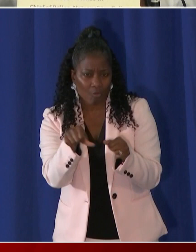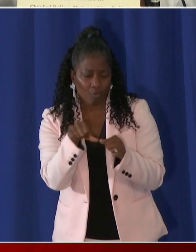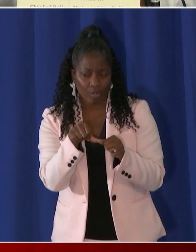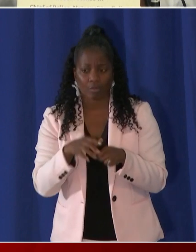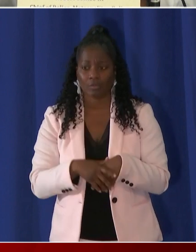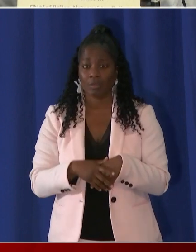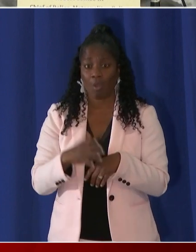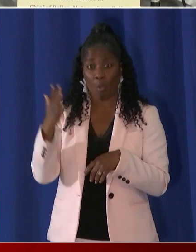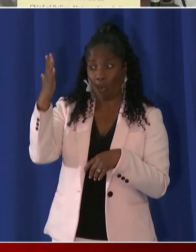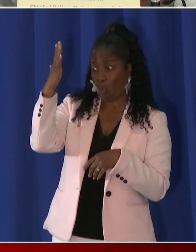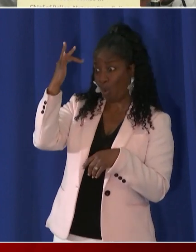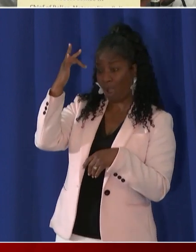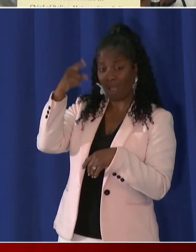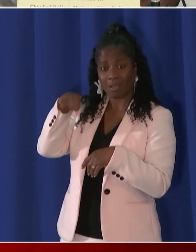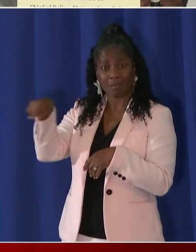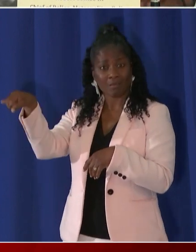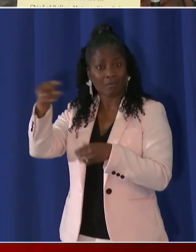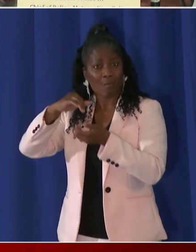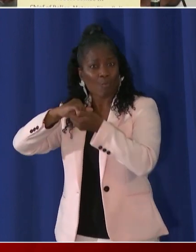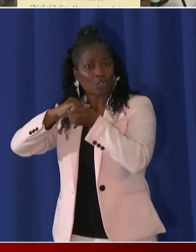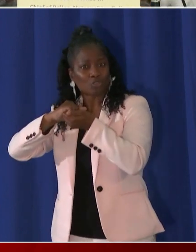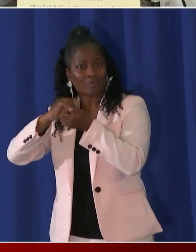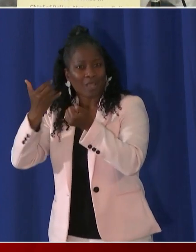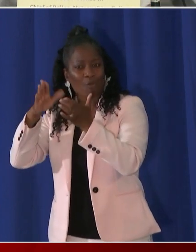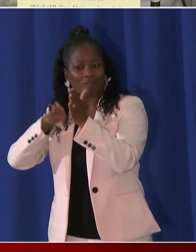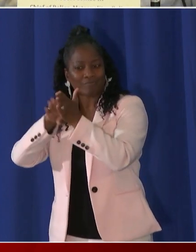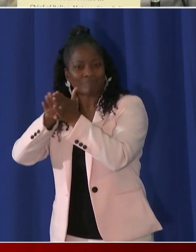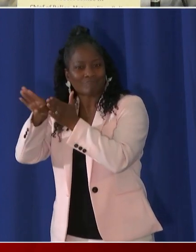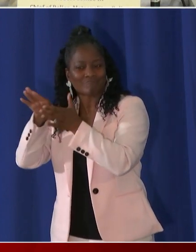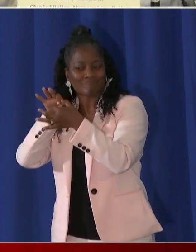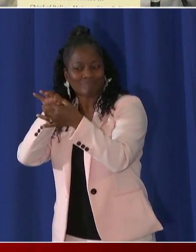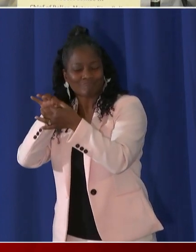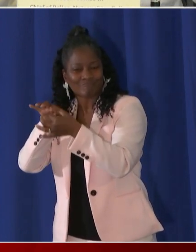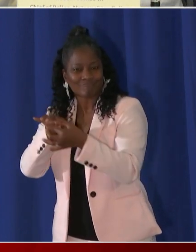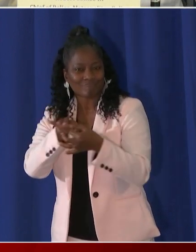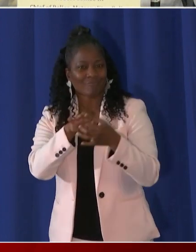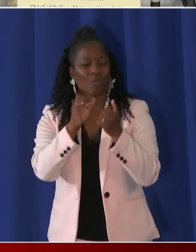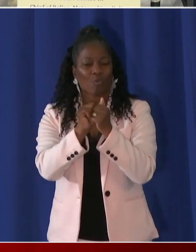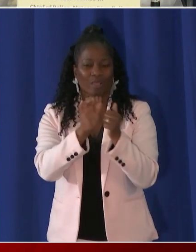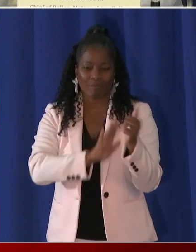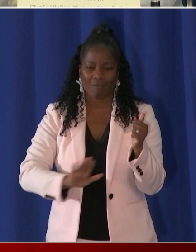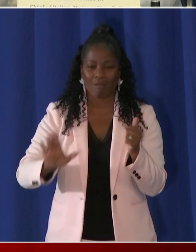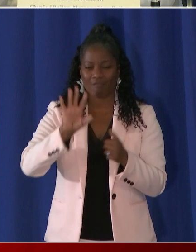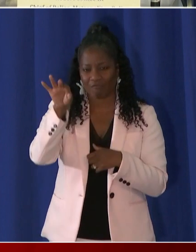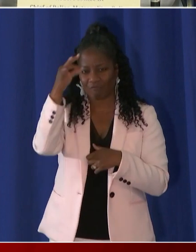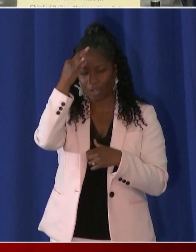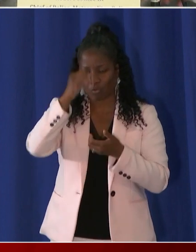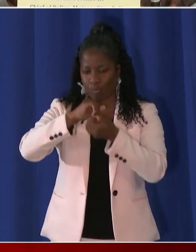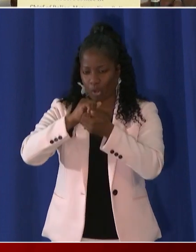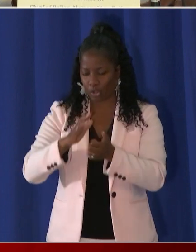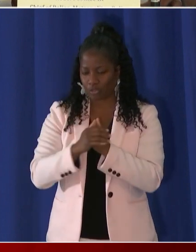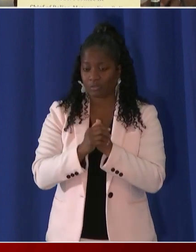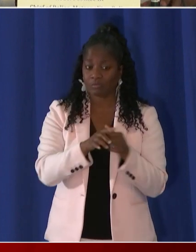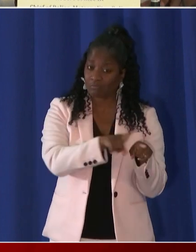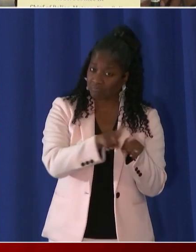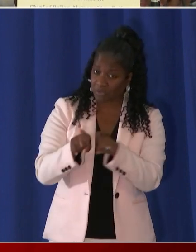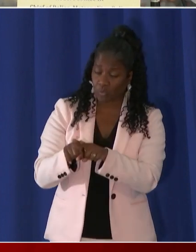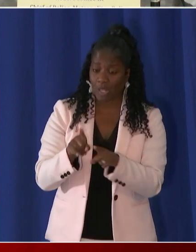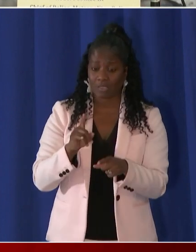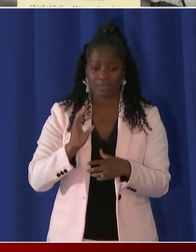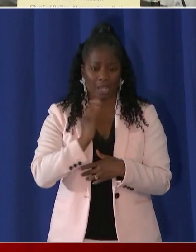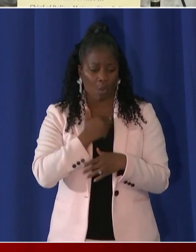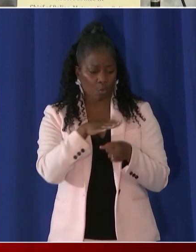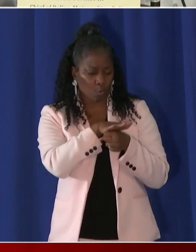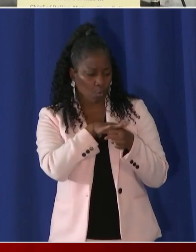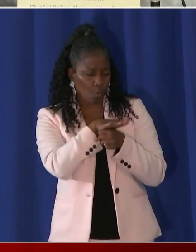part due to the partnerships that we have had with our federal partners, as well